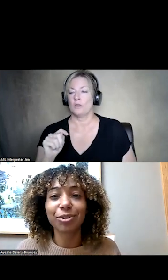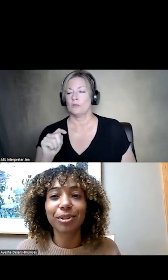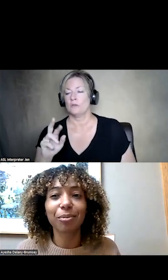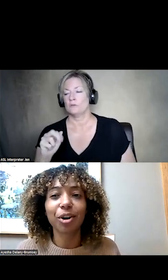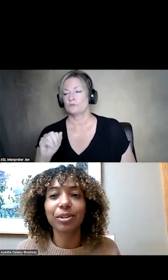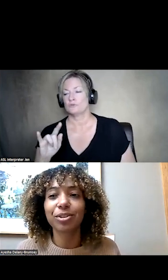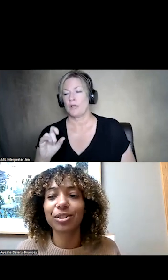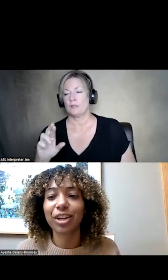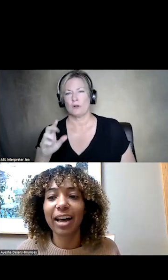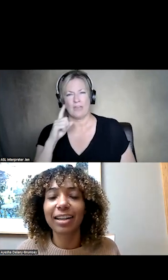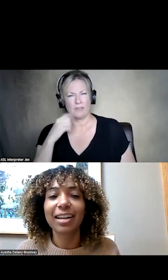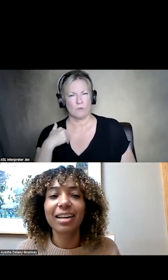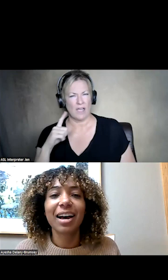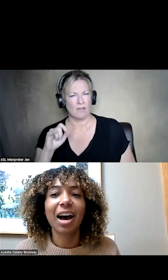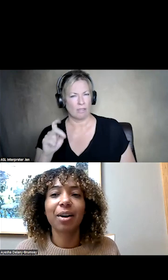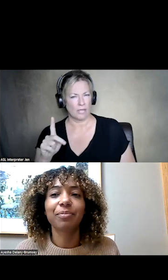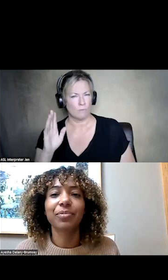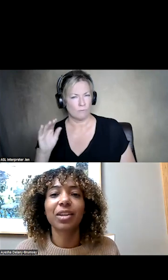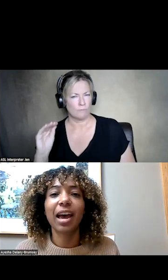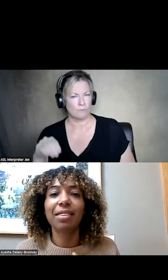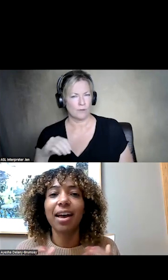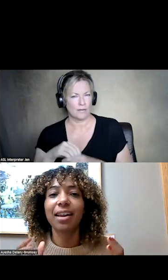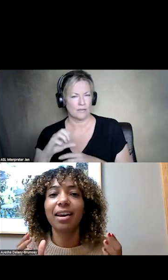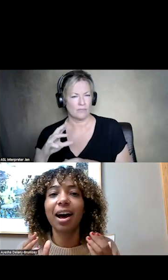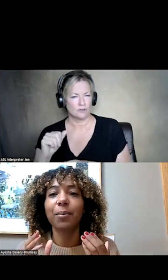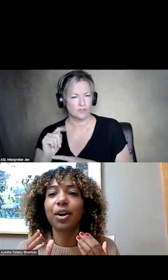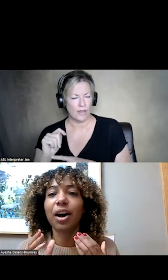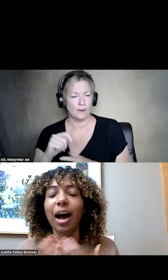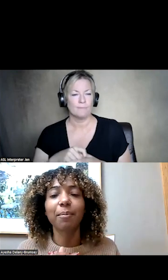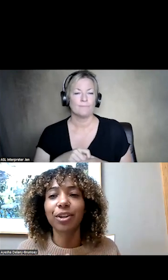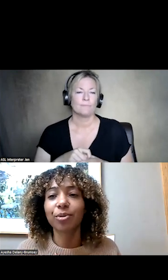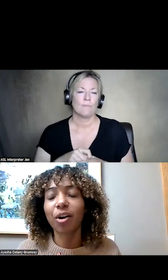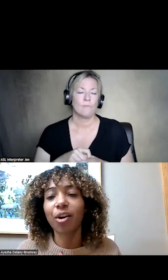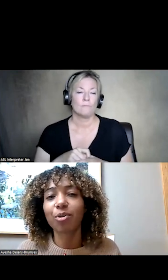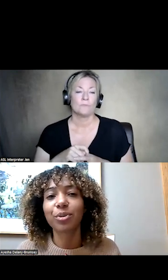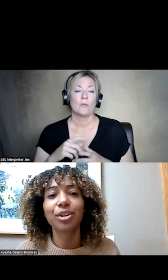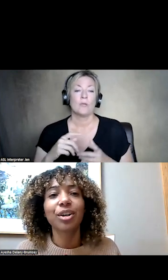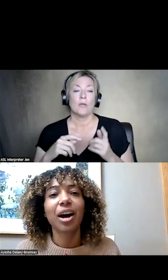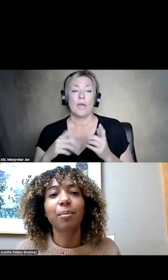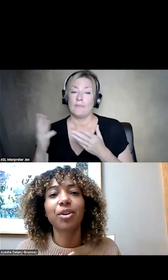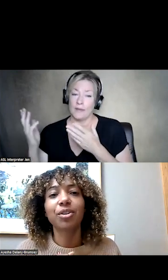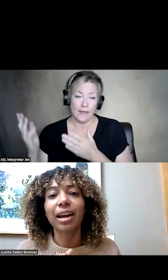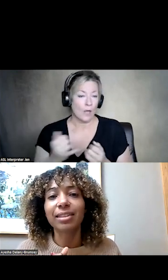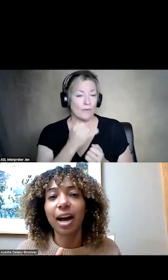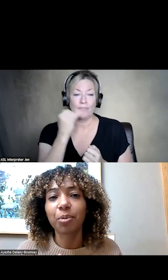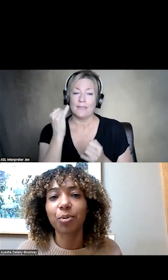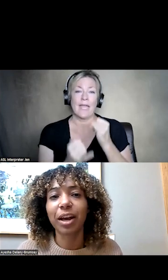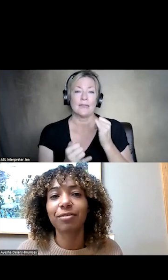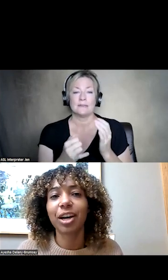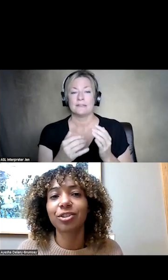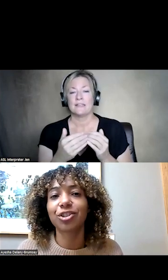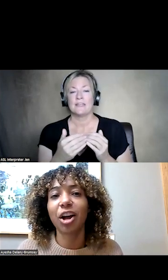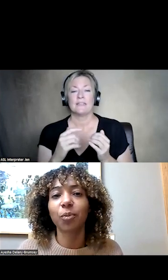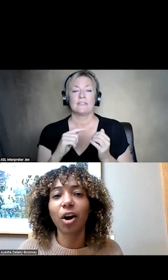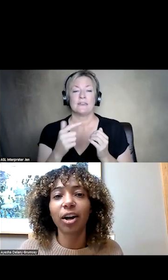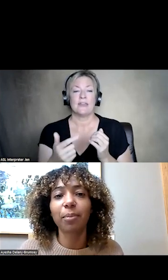have a link to it that will go into the chat. And then I'm bringing you all home. Next up, we